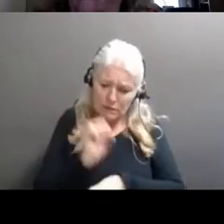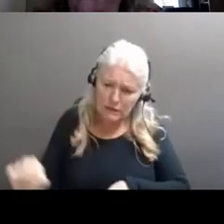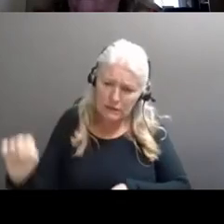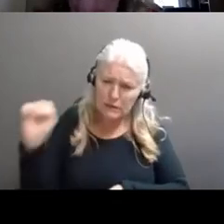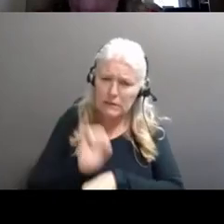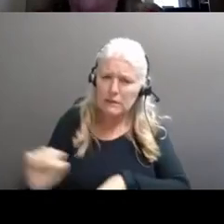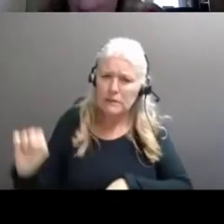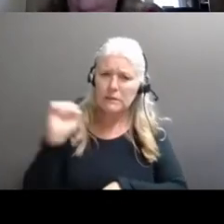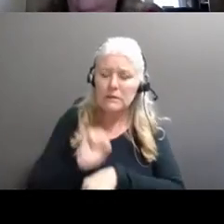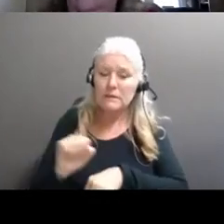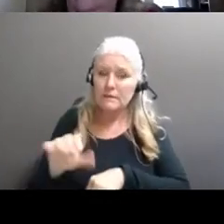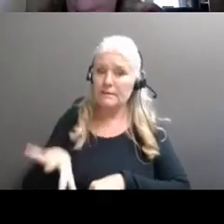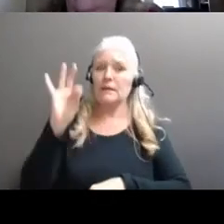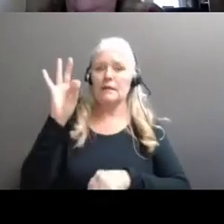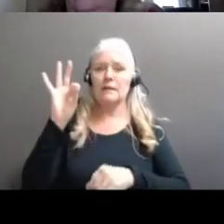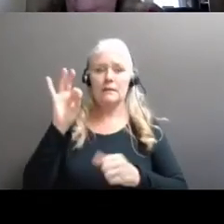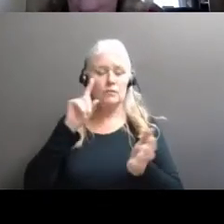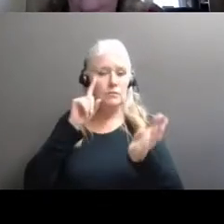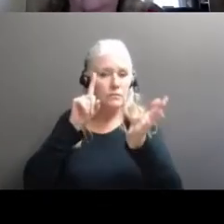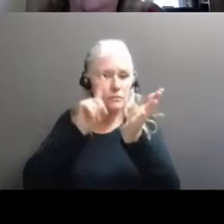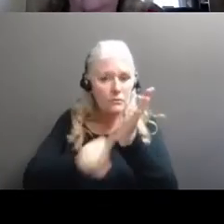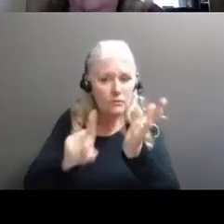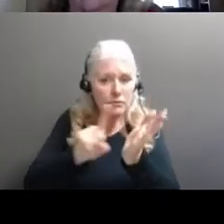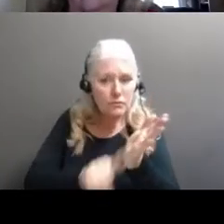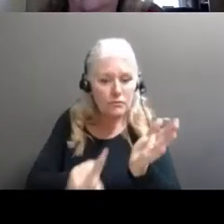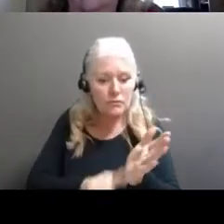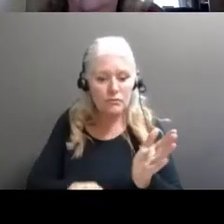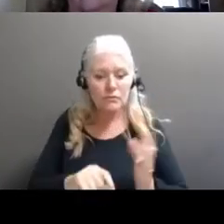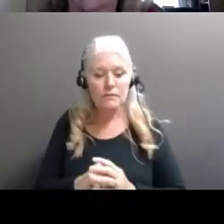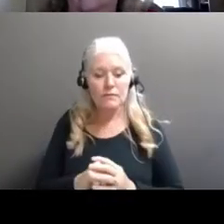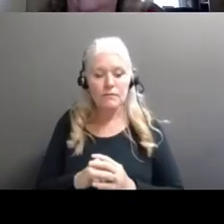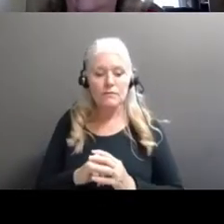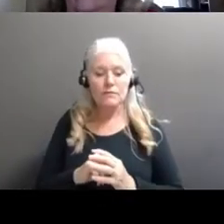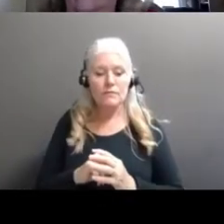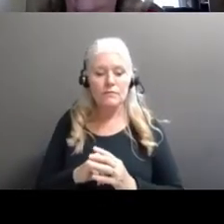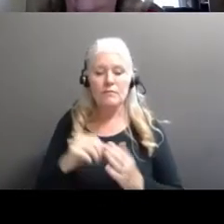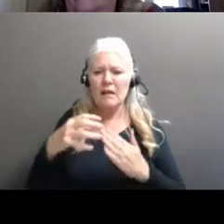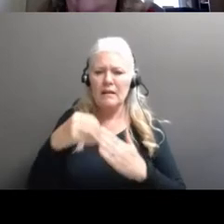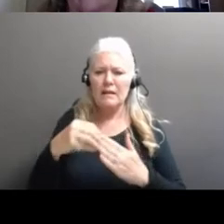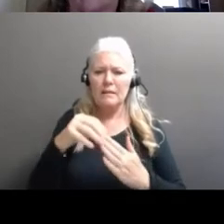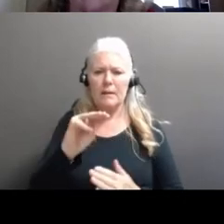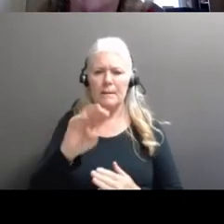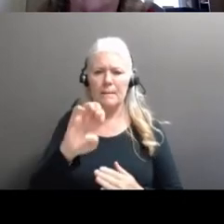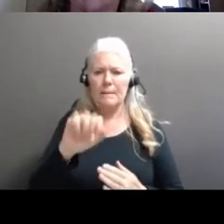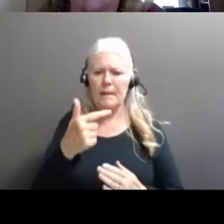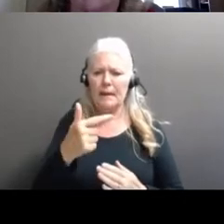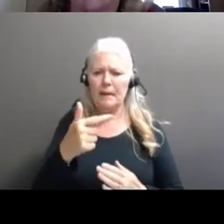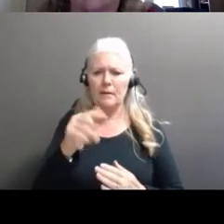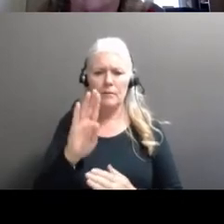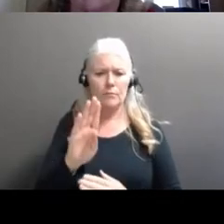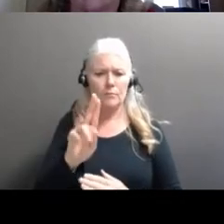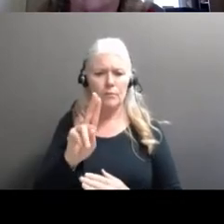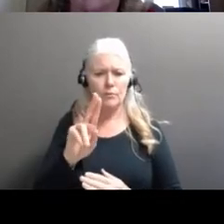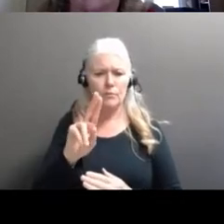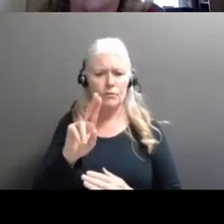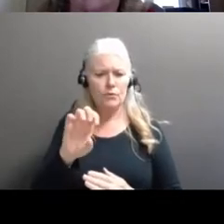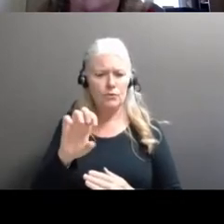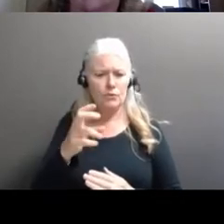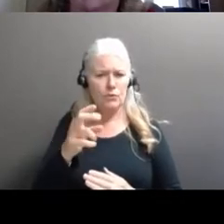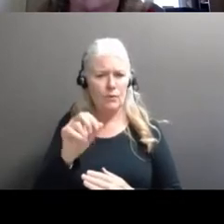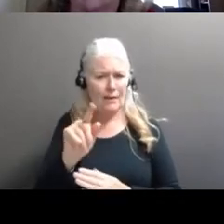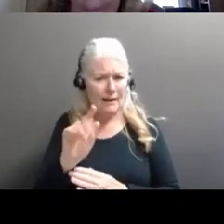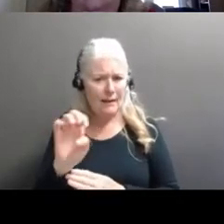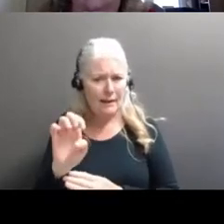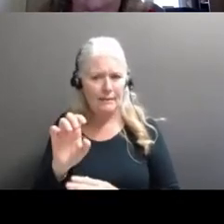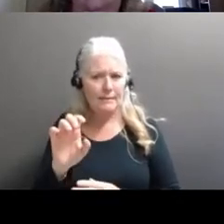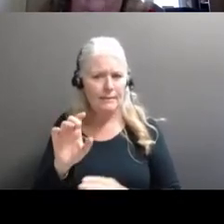And then a number of us from each country, our people were reviewing the documents, sending in